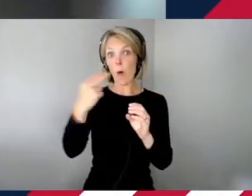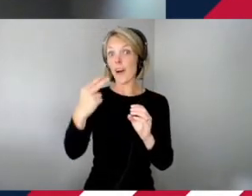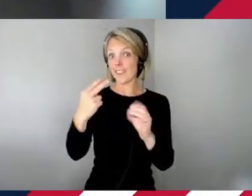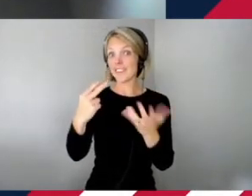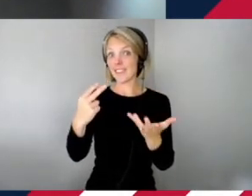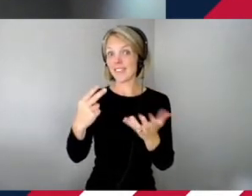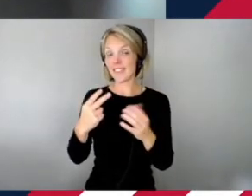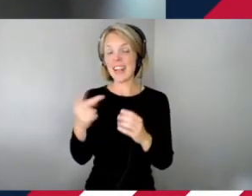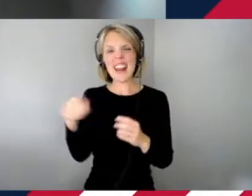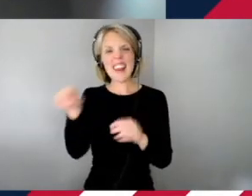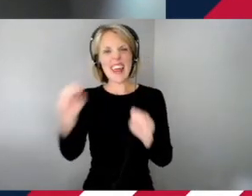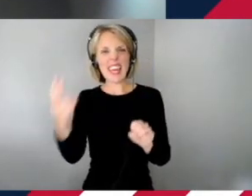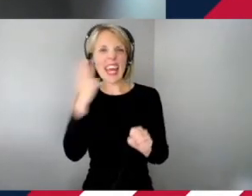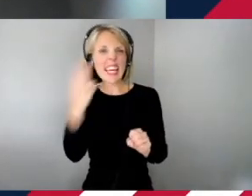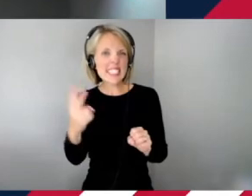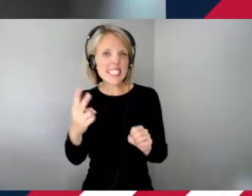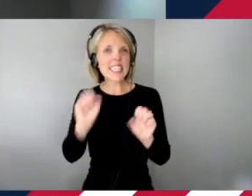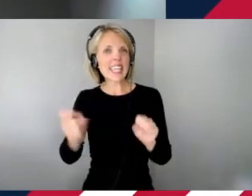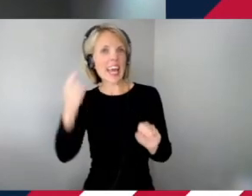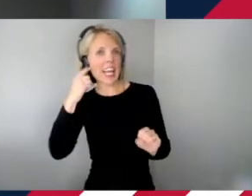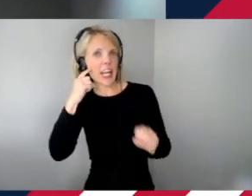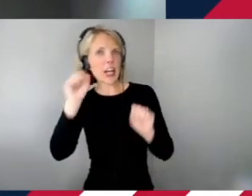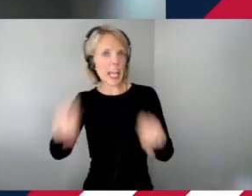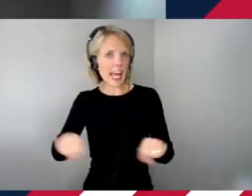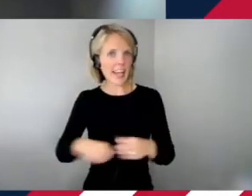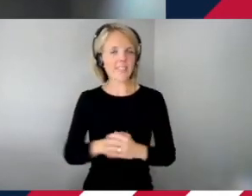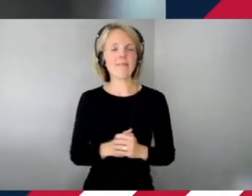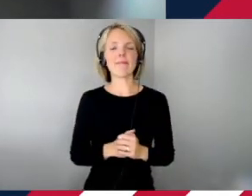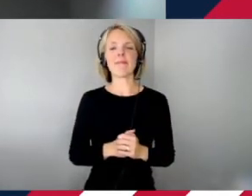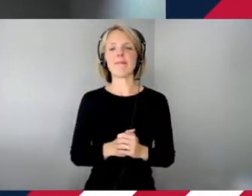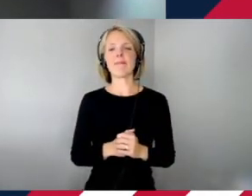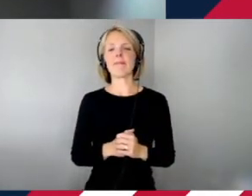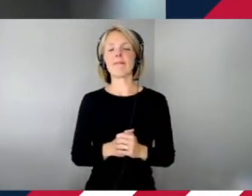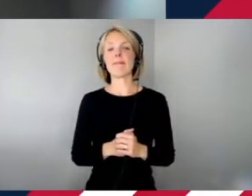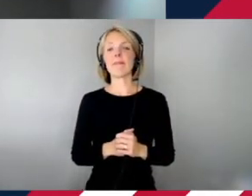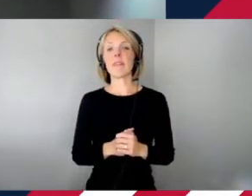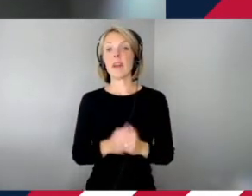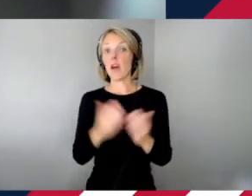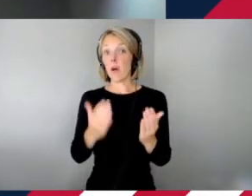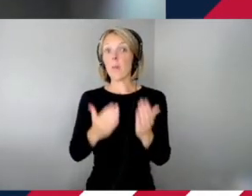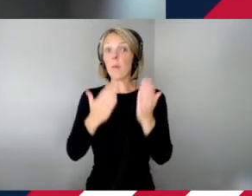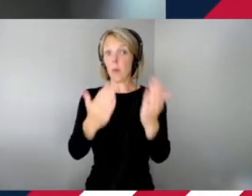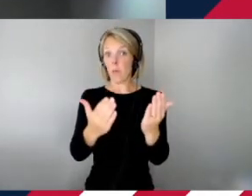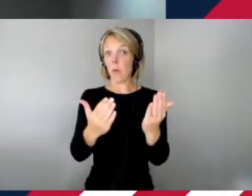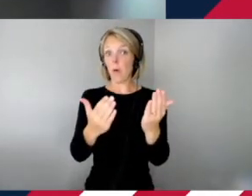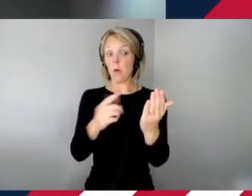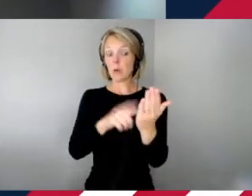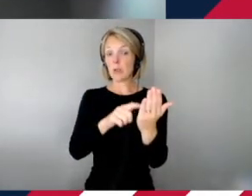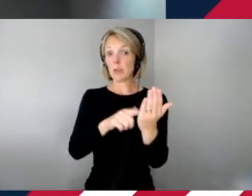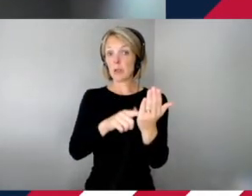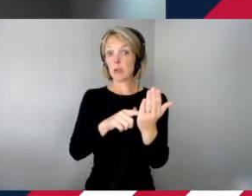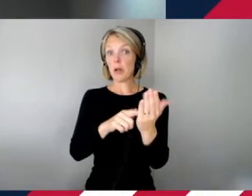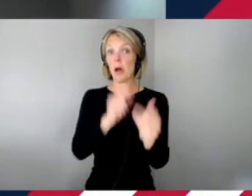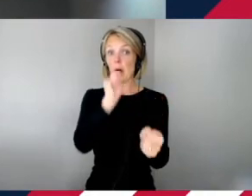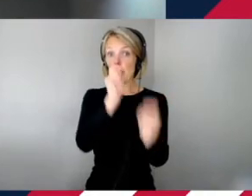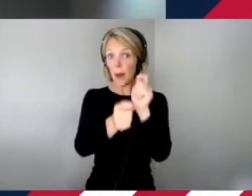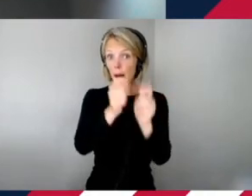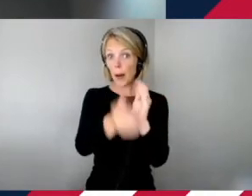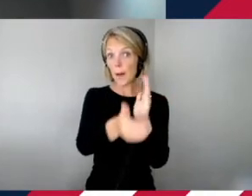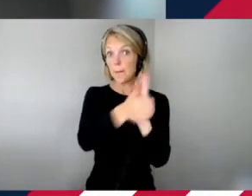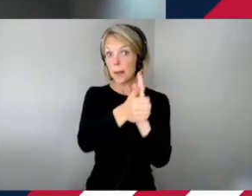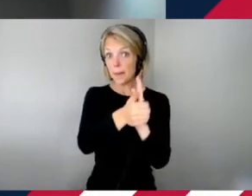They can see and hear. The proposals with regard to amendments and